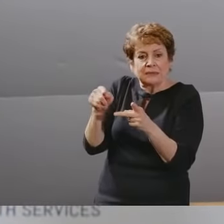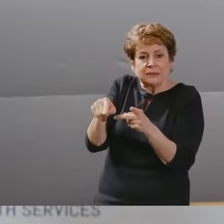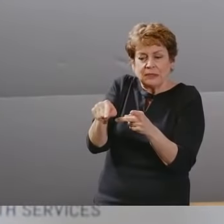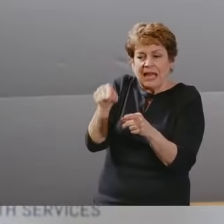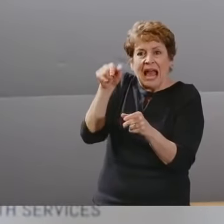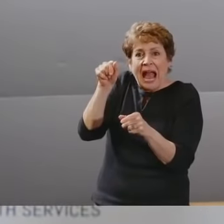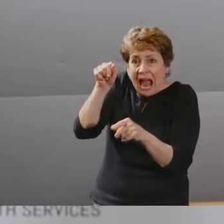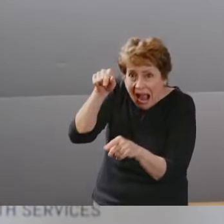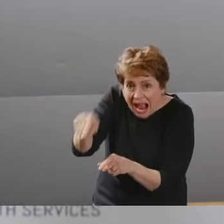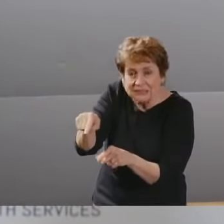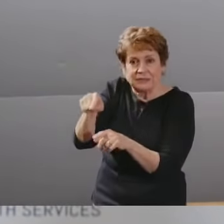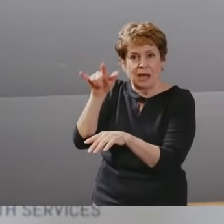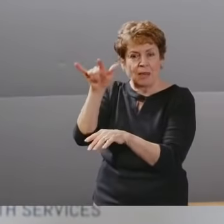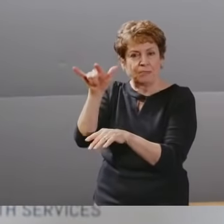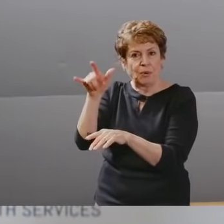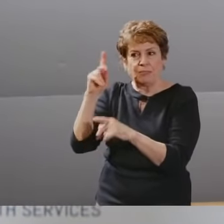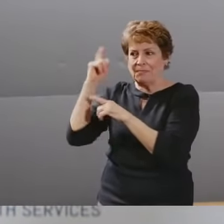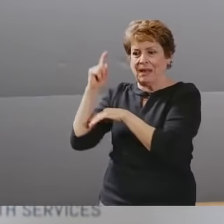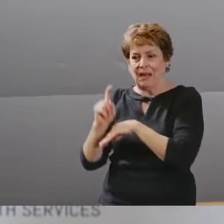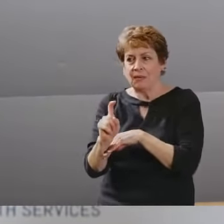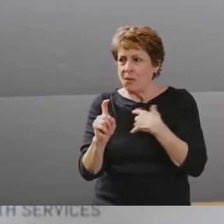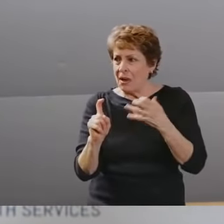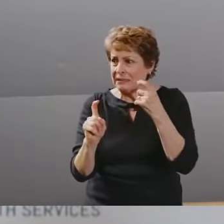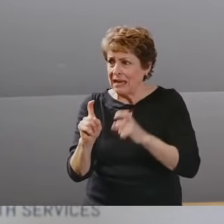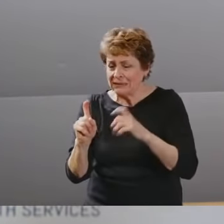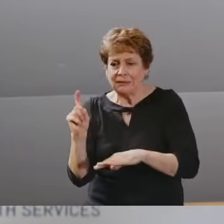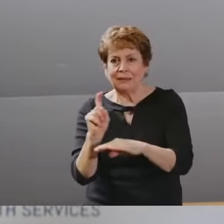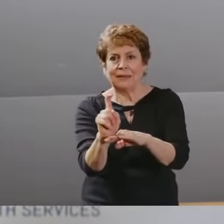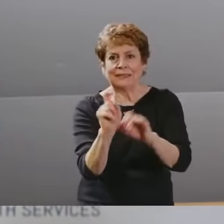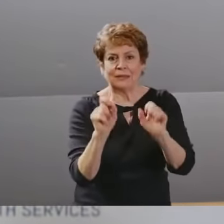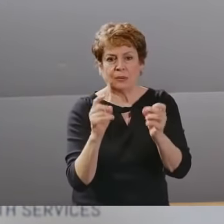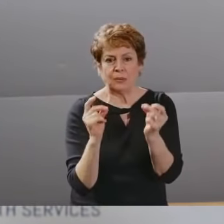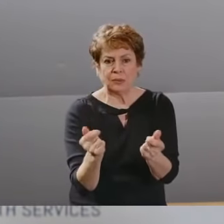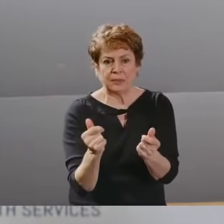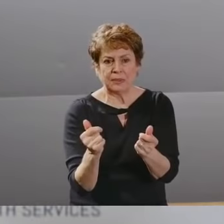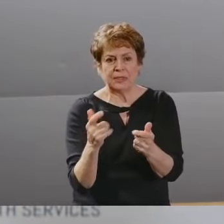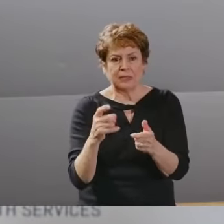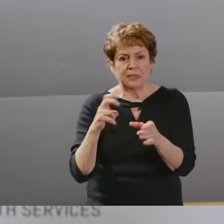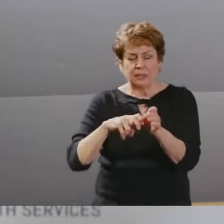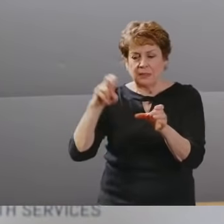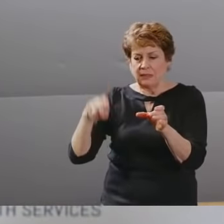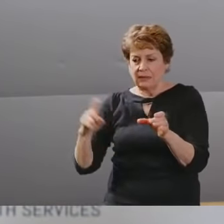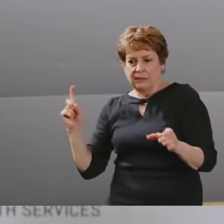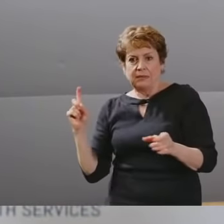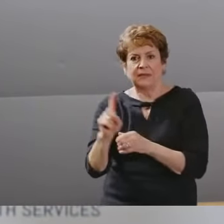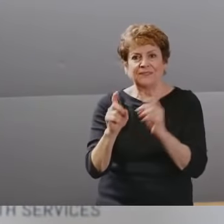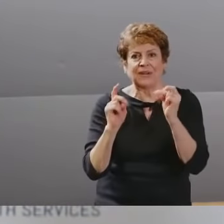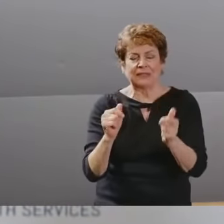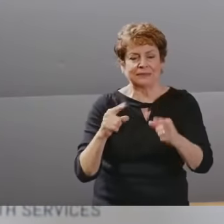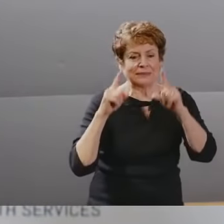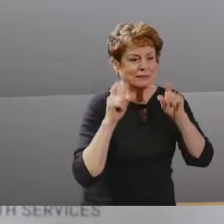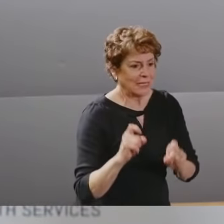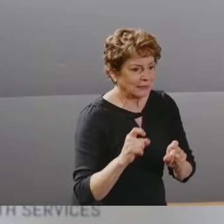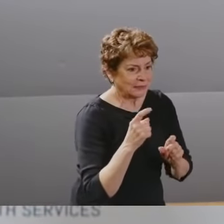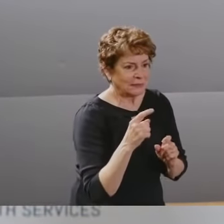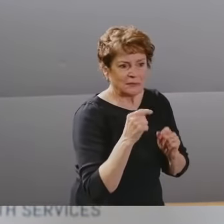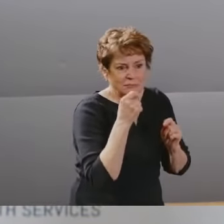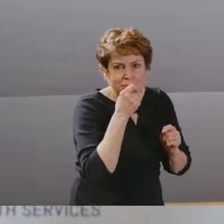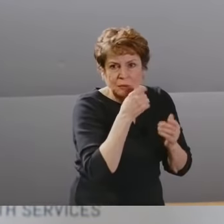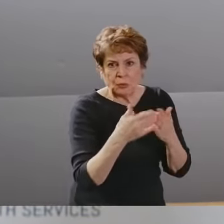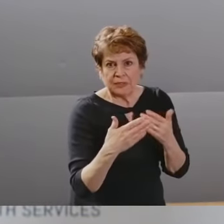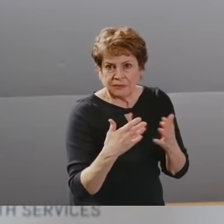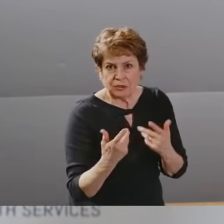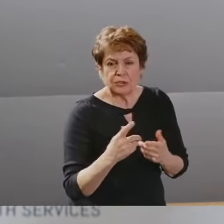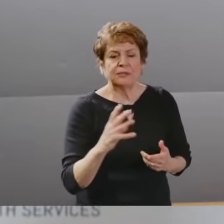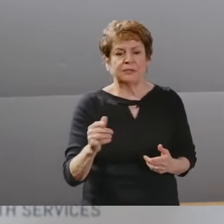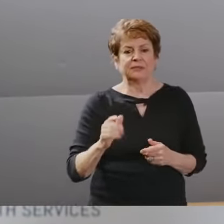airport. This will allow incomers to get tested immediately with quick turnaround. She